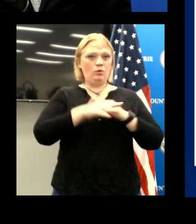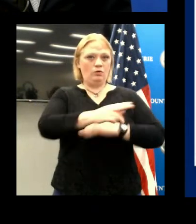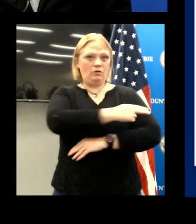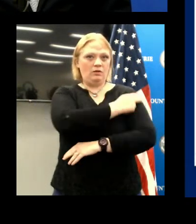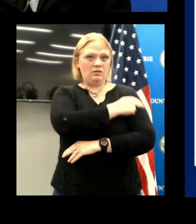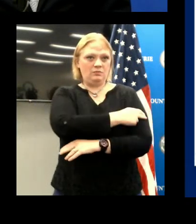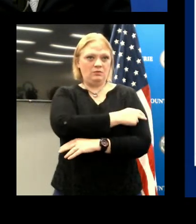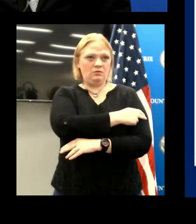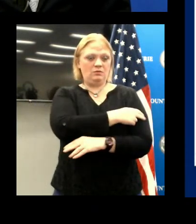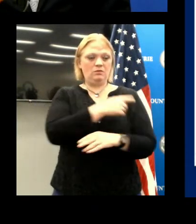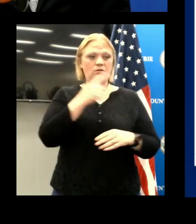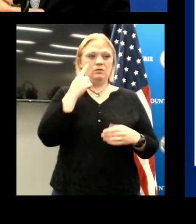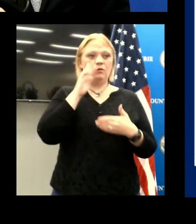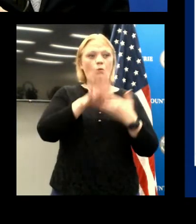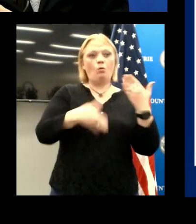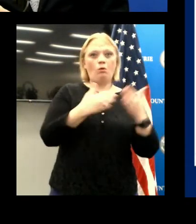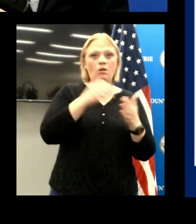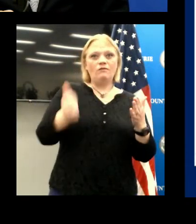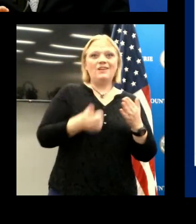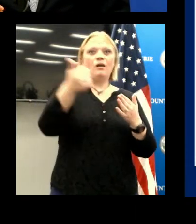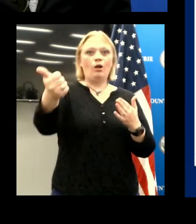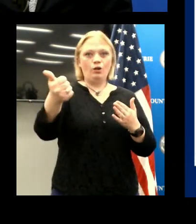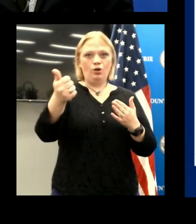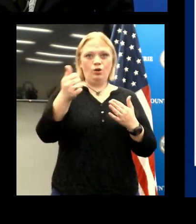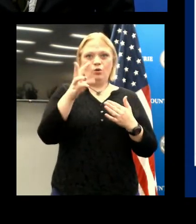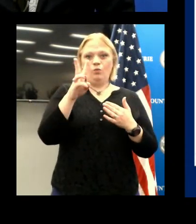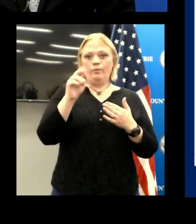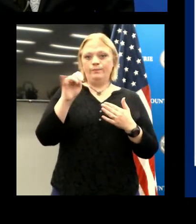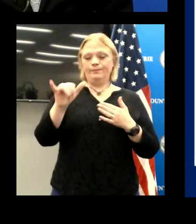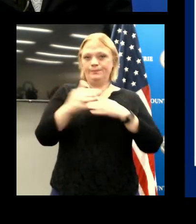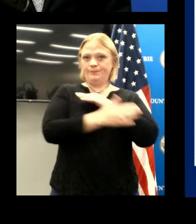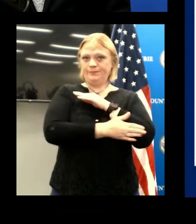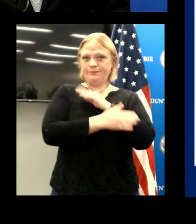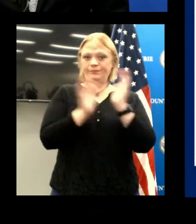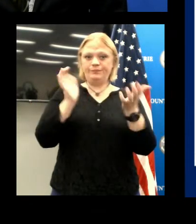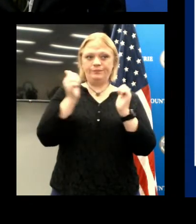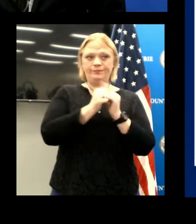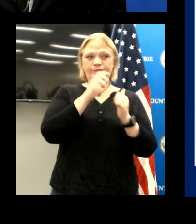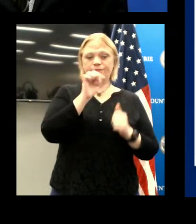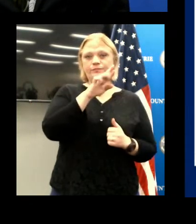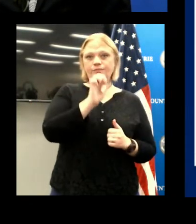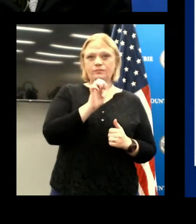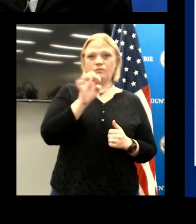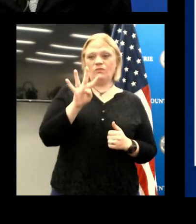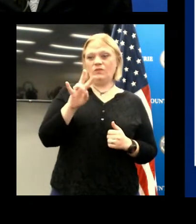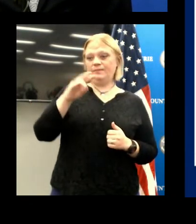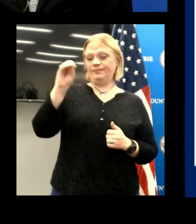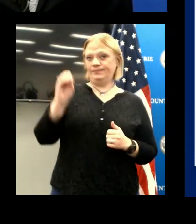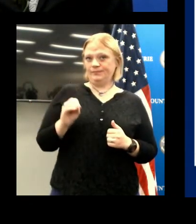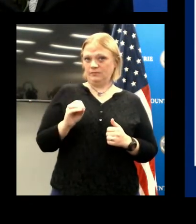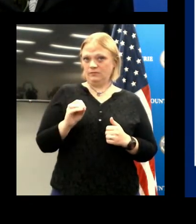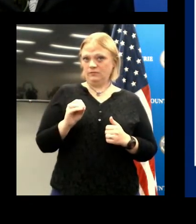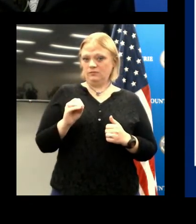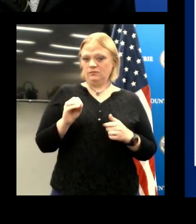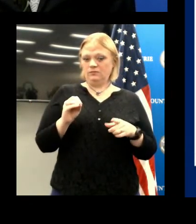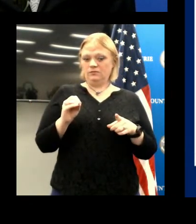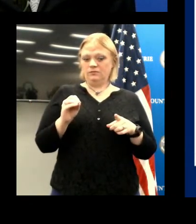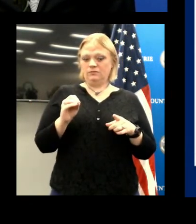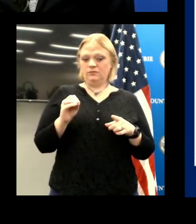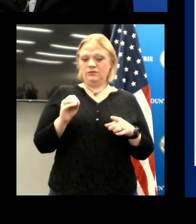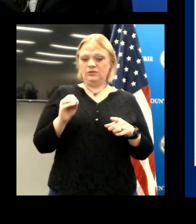in all of the other Western New York counties as compared to Erie. Only 47% of those,